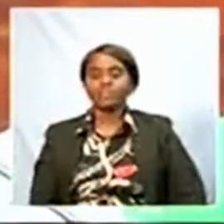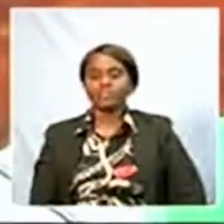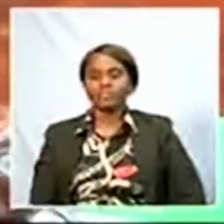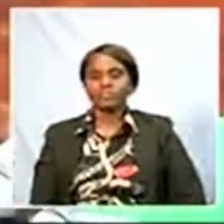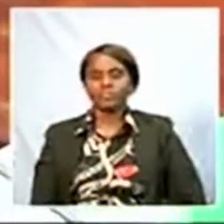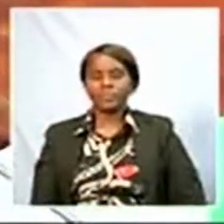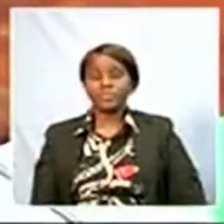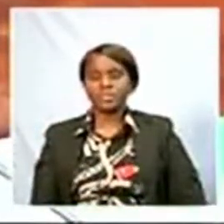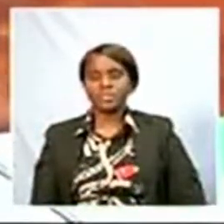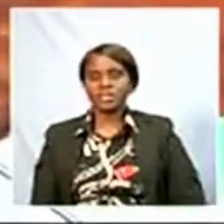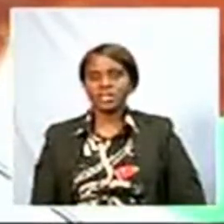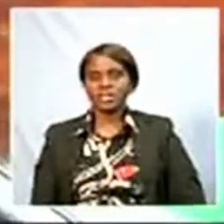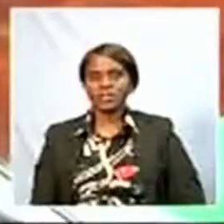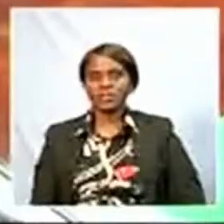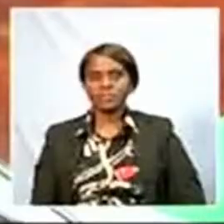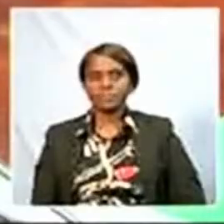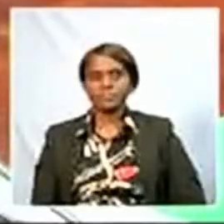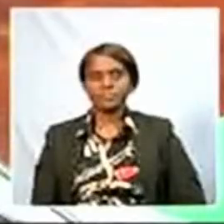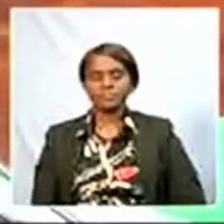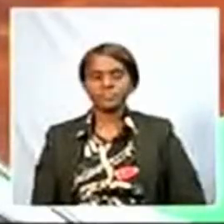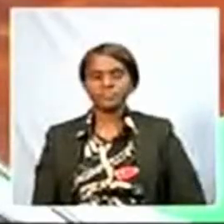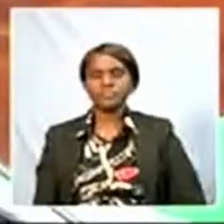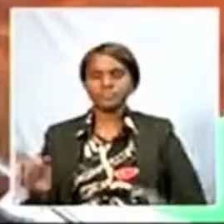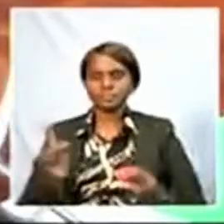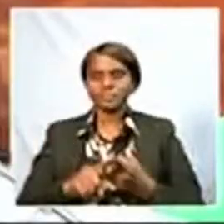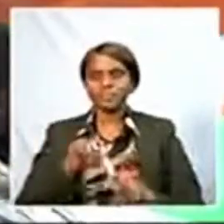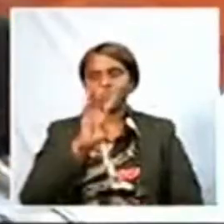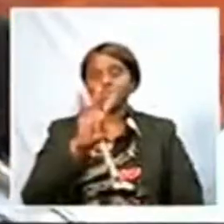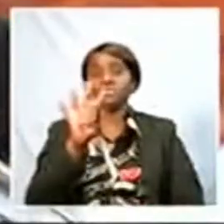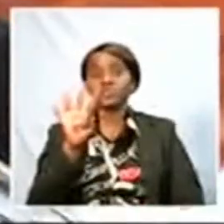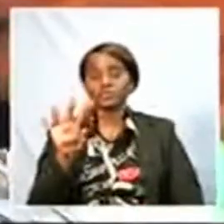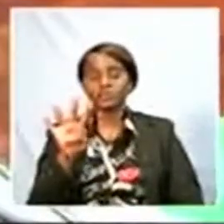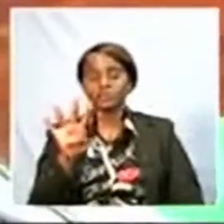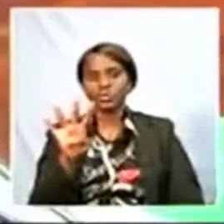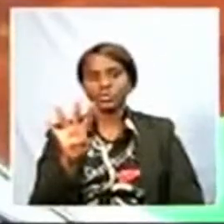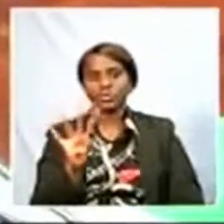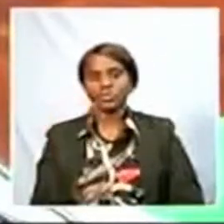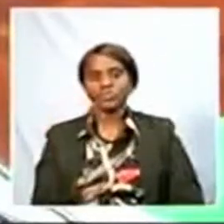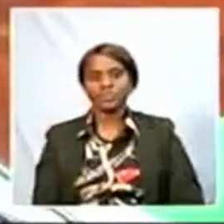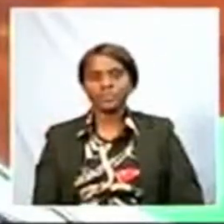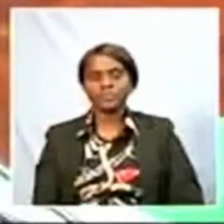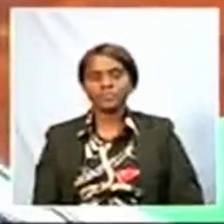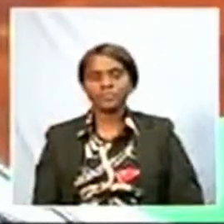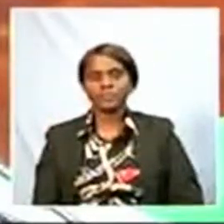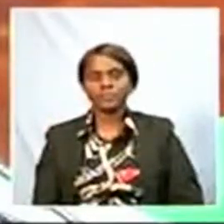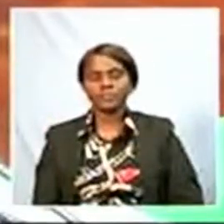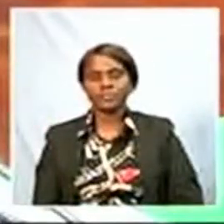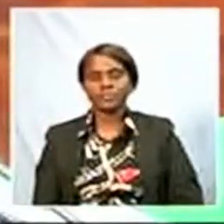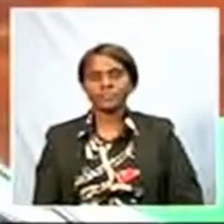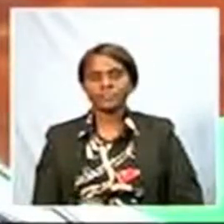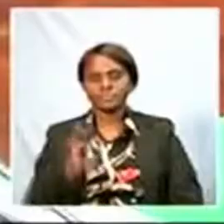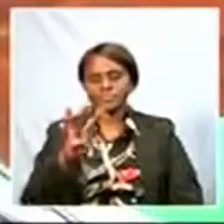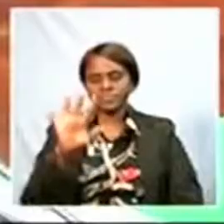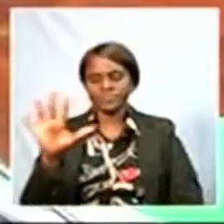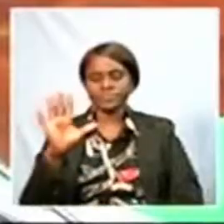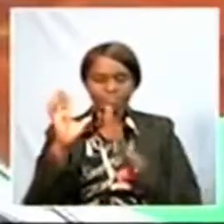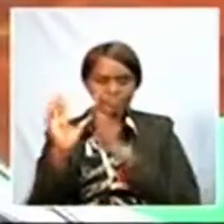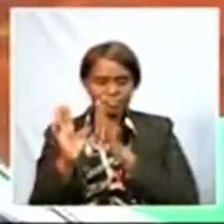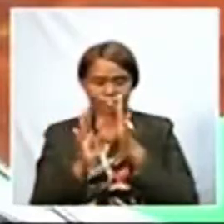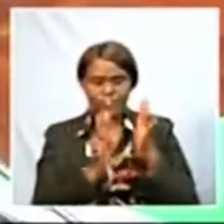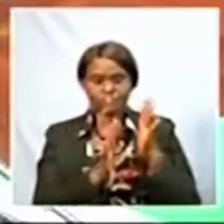goes all the way up to 44, page 44. Page 45, remedial